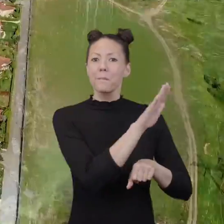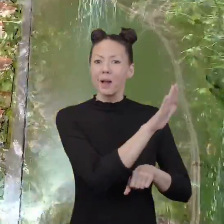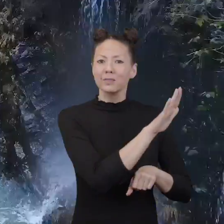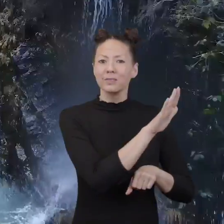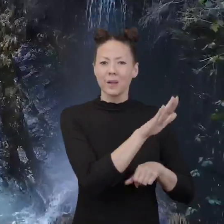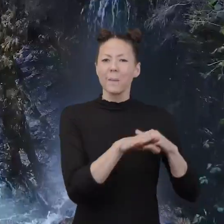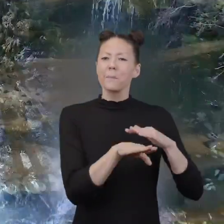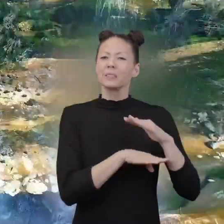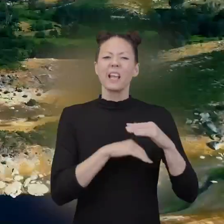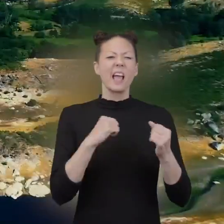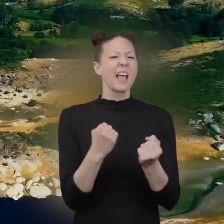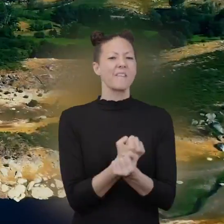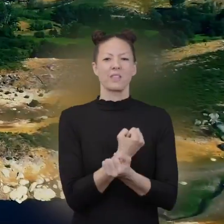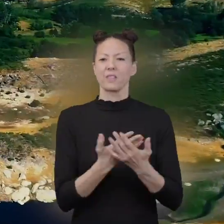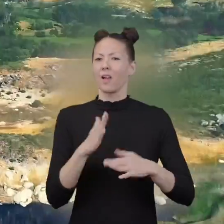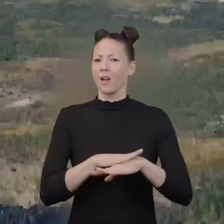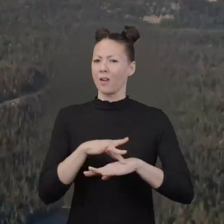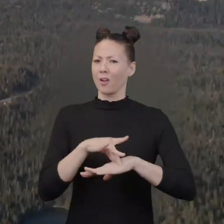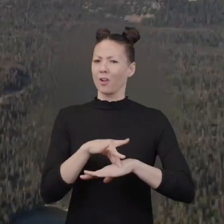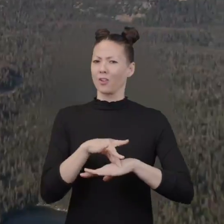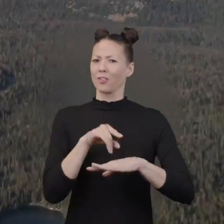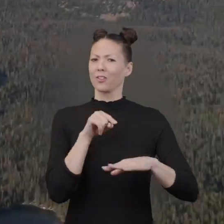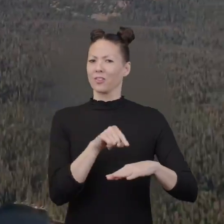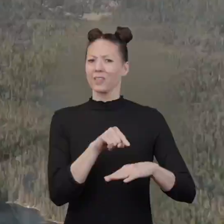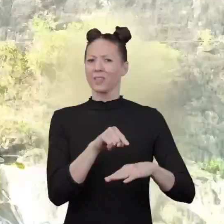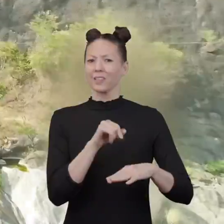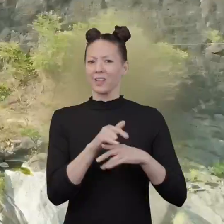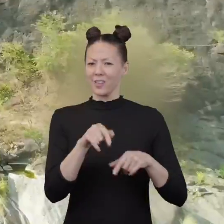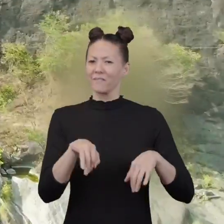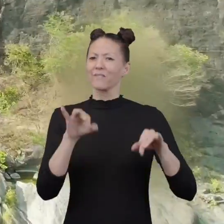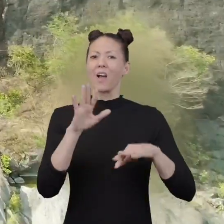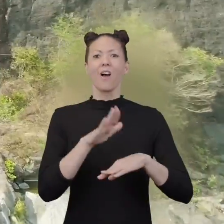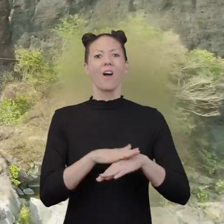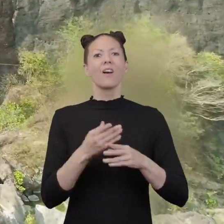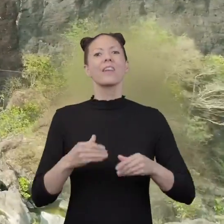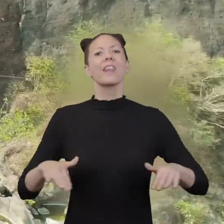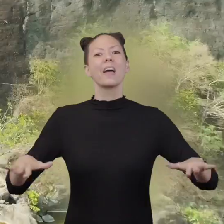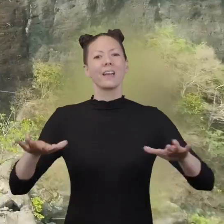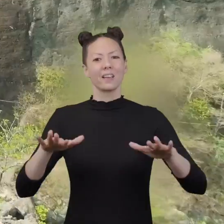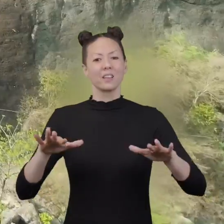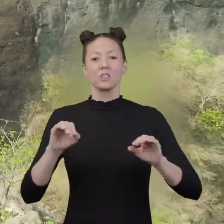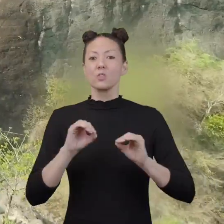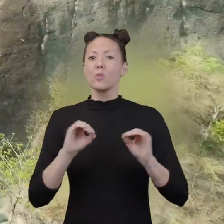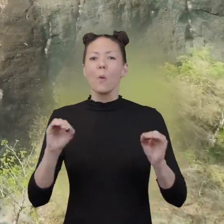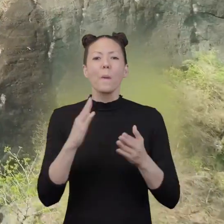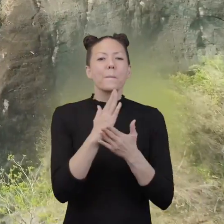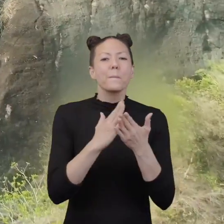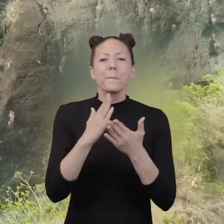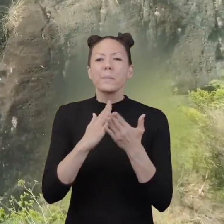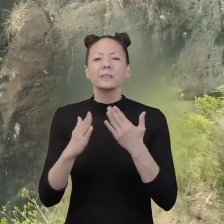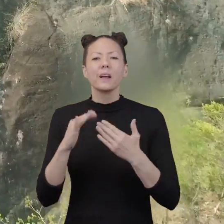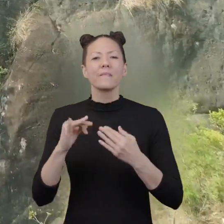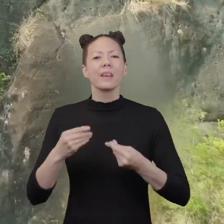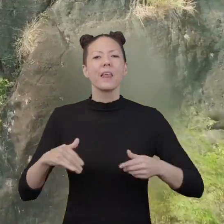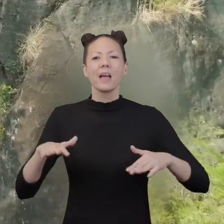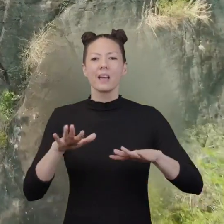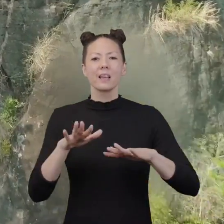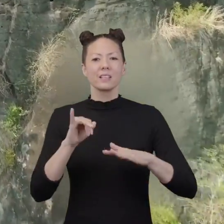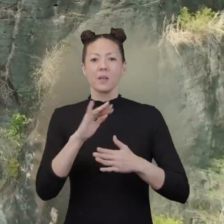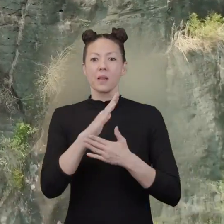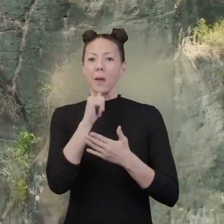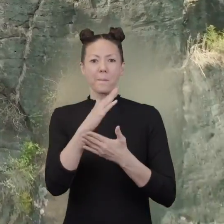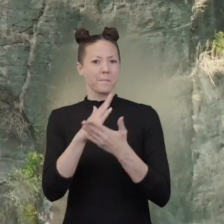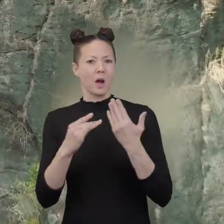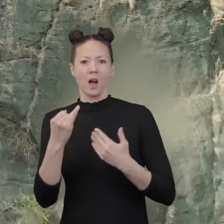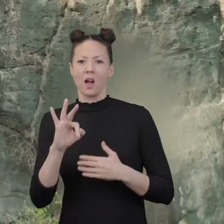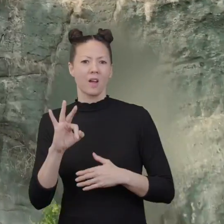houses, rivers, lakes, mountains, and basically everything on Earth that you can find on land. There's